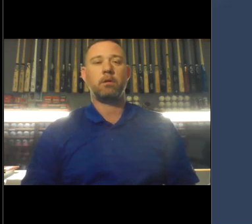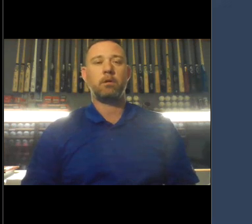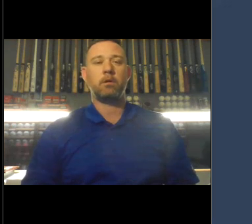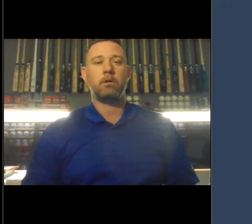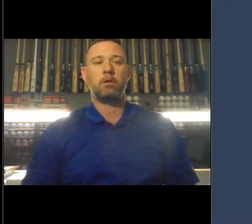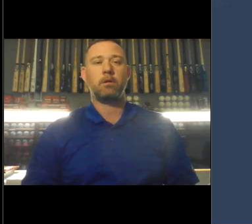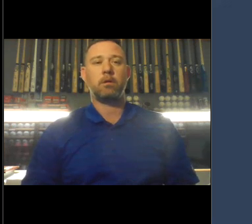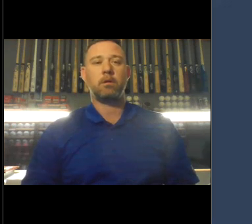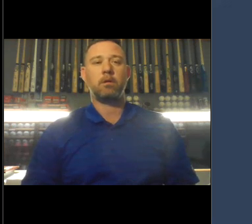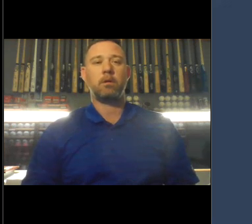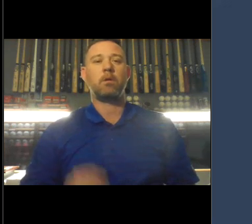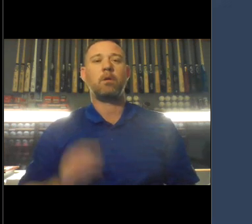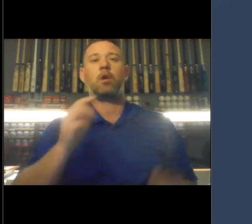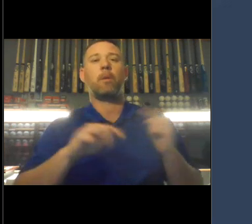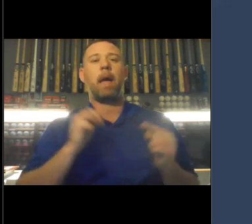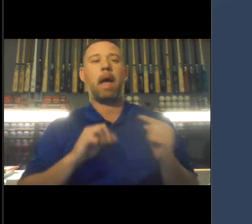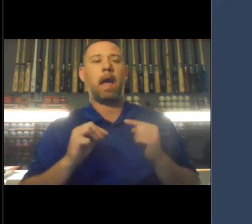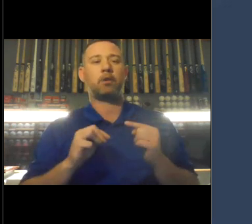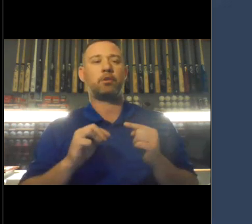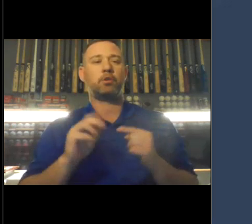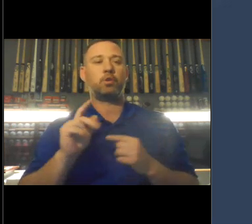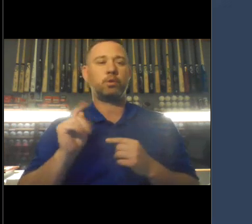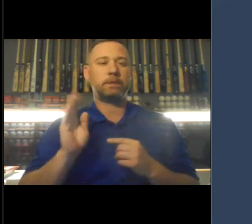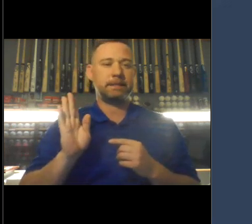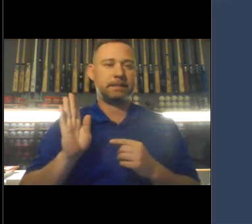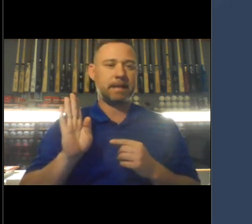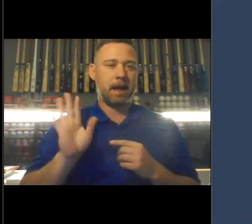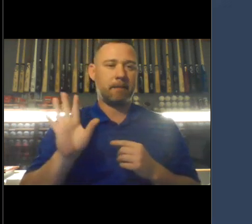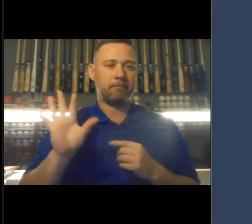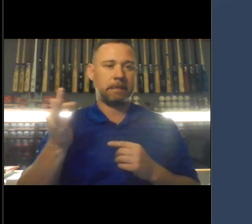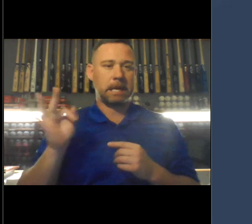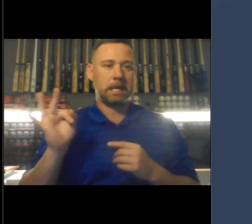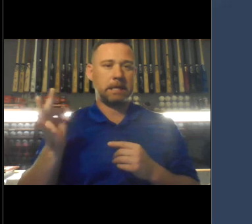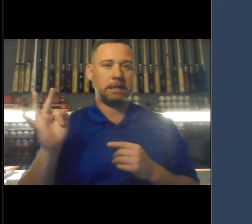We will go back to tab 19. Thank